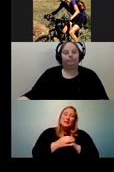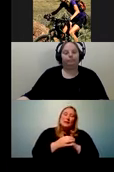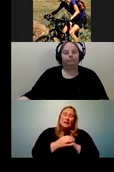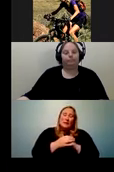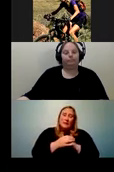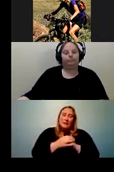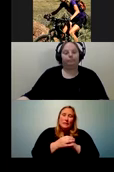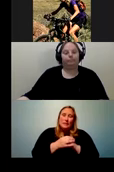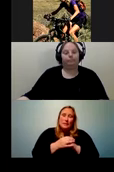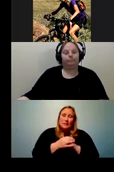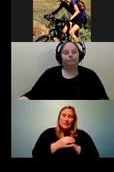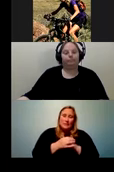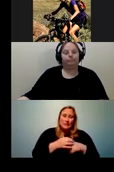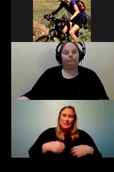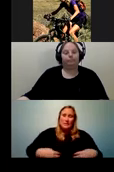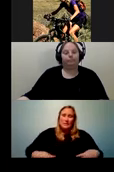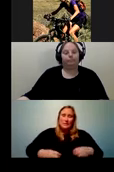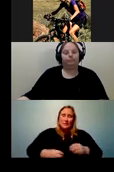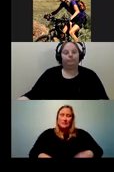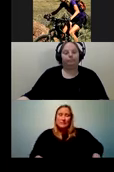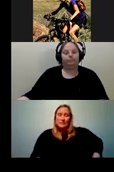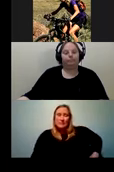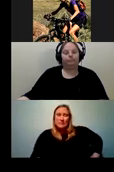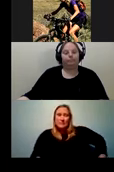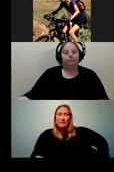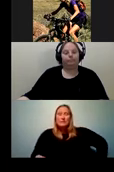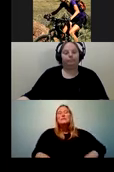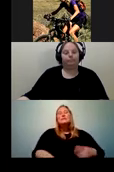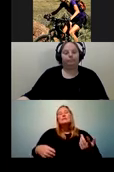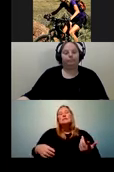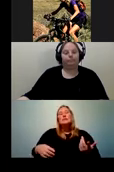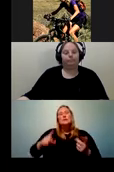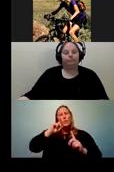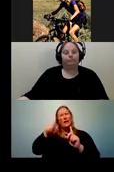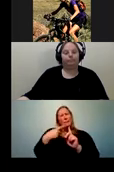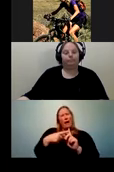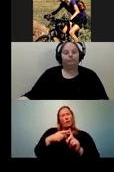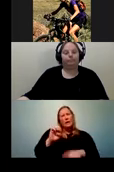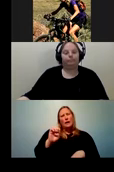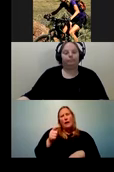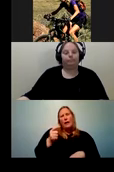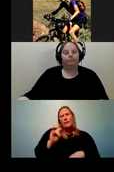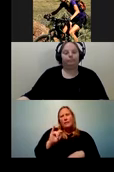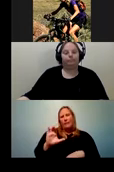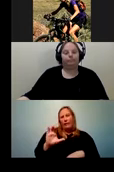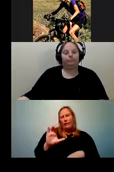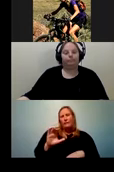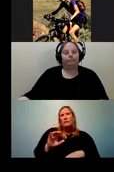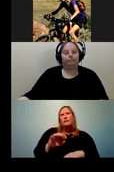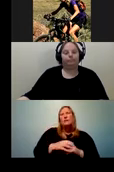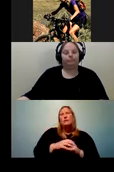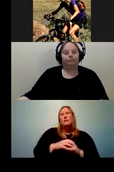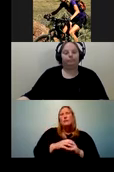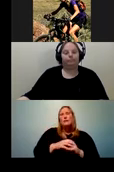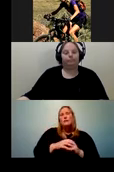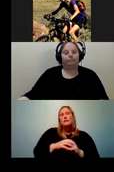because at these moments when you do have a chance to go back and talk and think about ethics, I think this is a good time for